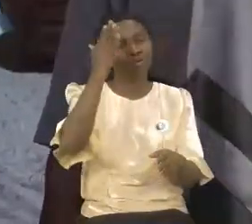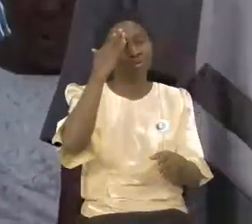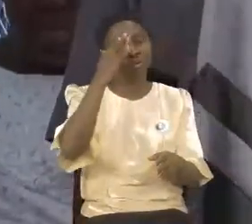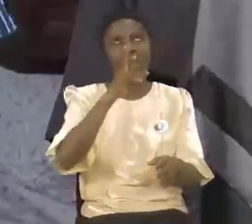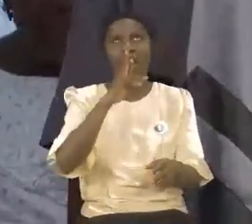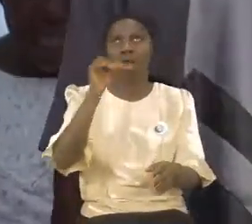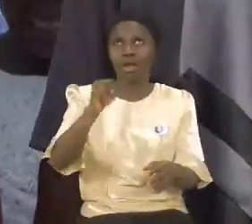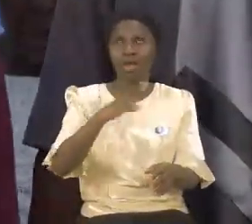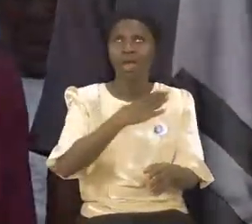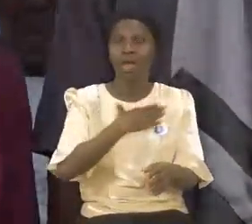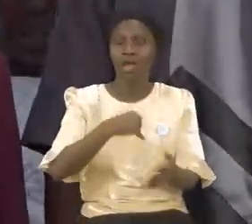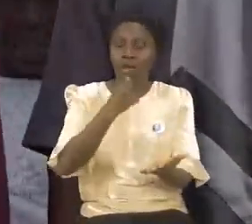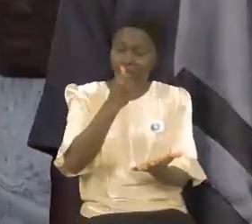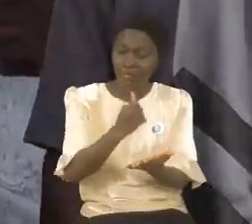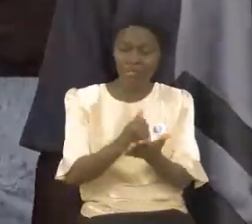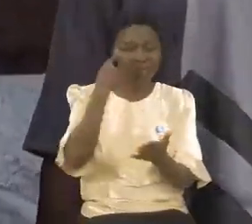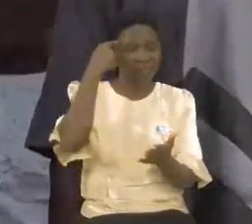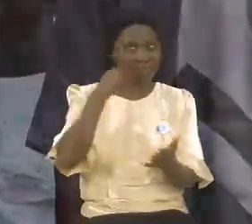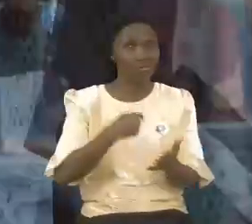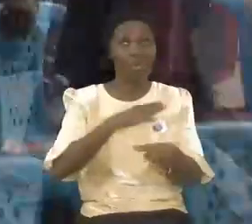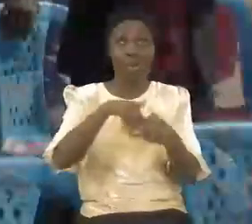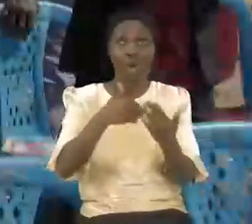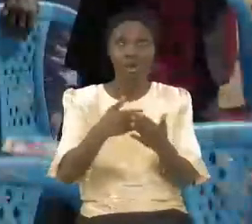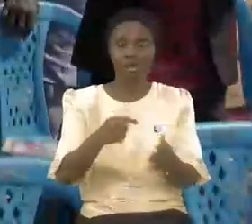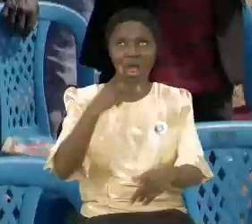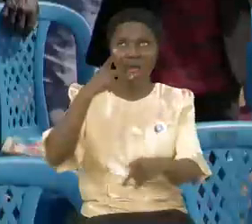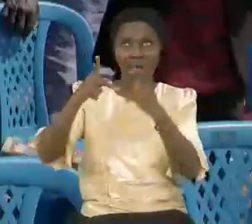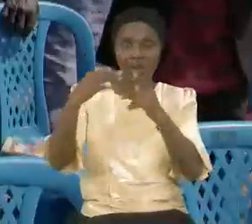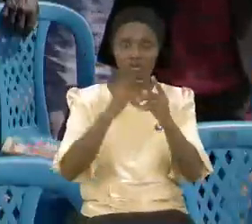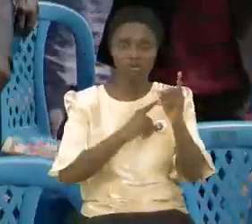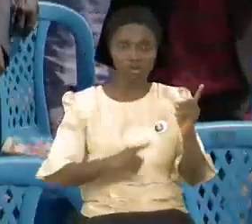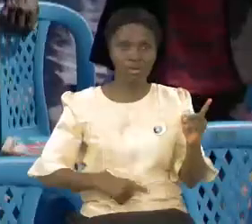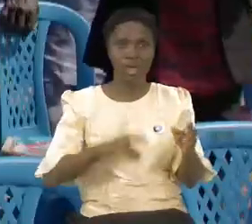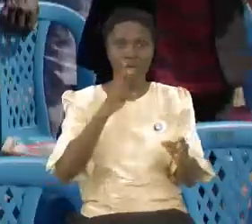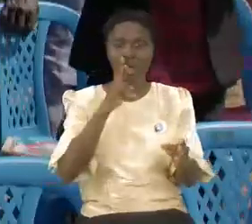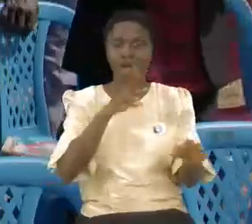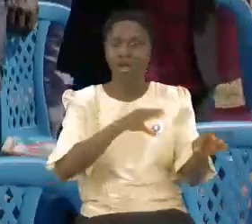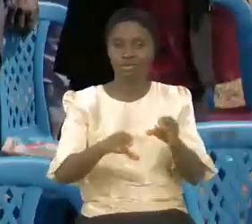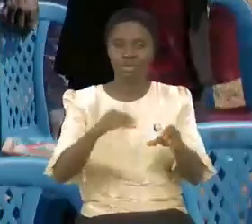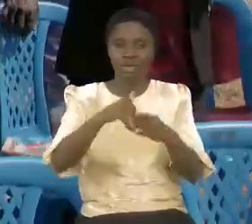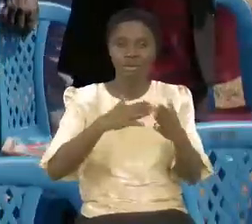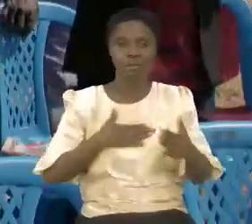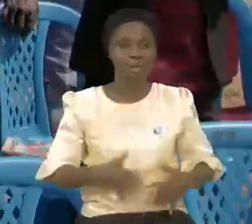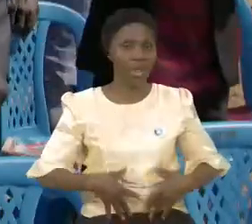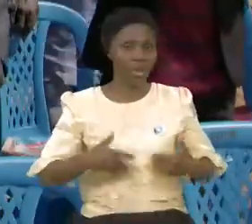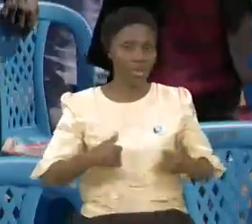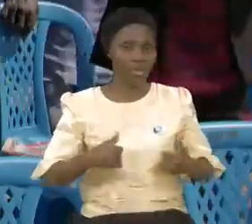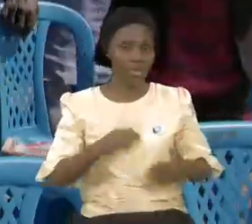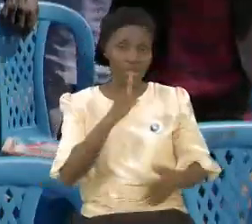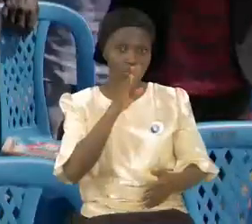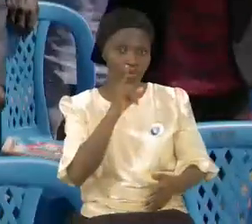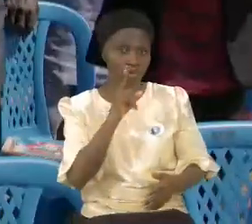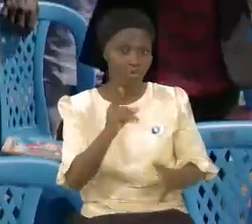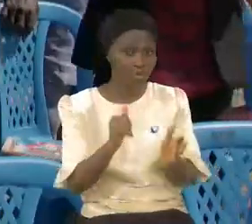And all the good promises and prophecies of the Lord, they're fulfilled in my life. Make sure you are part of the